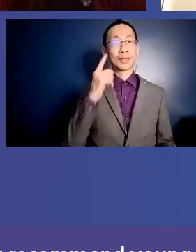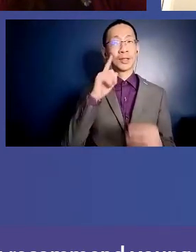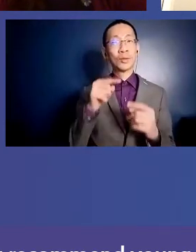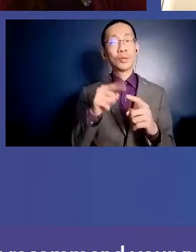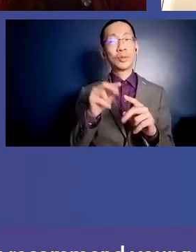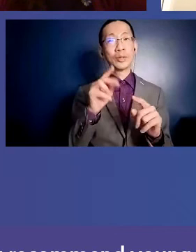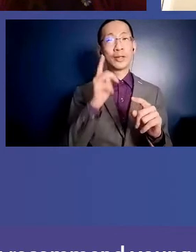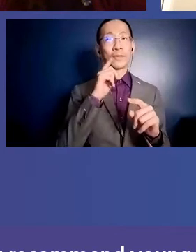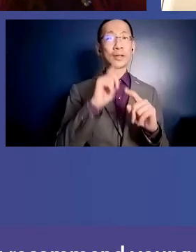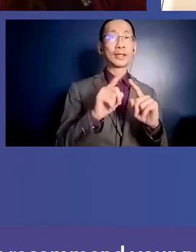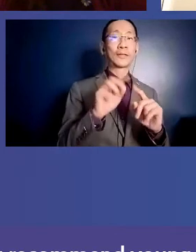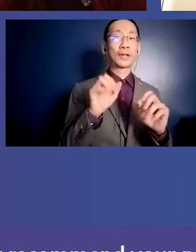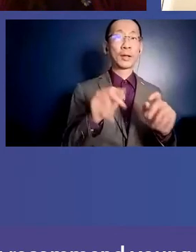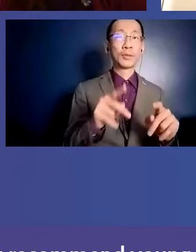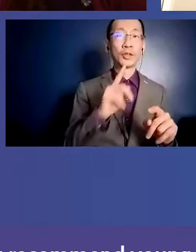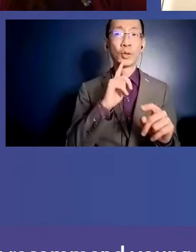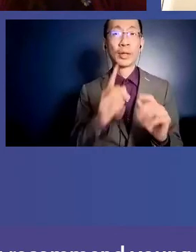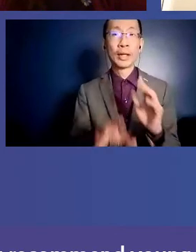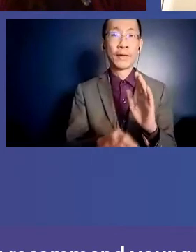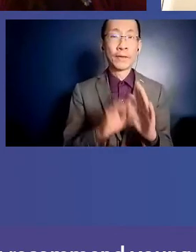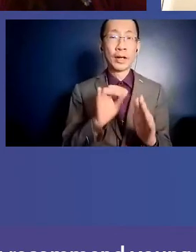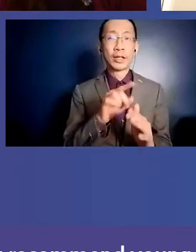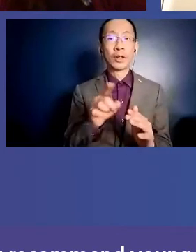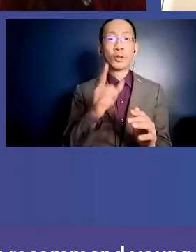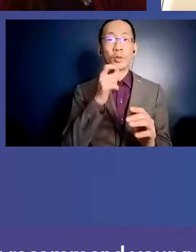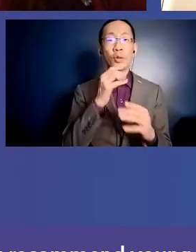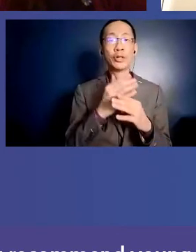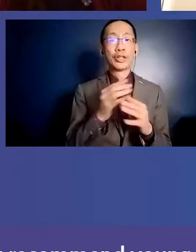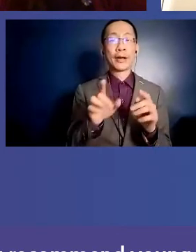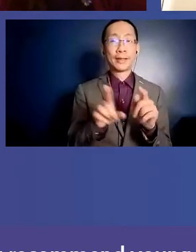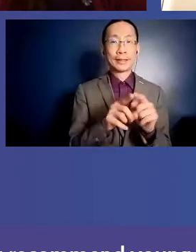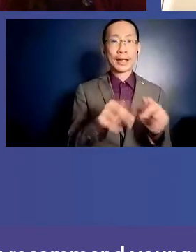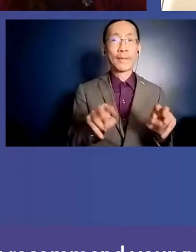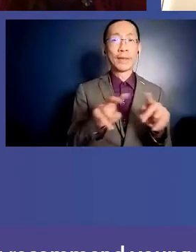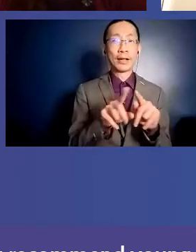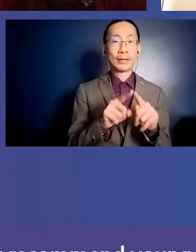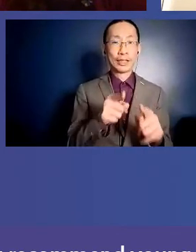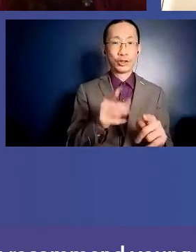different opportunities, really finding those who share the same values